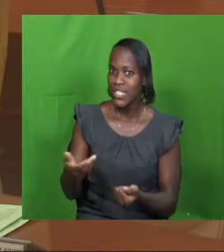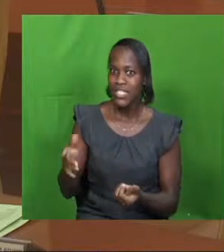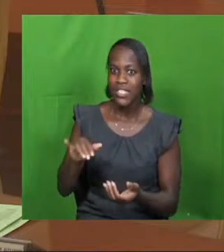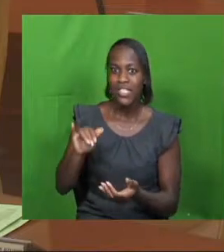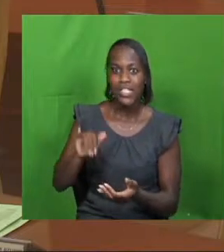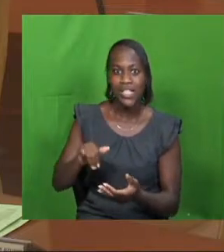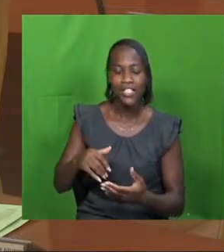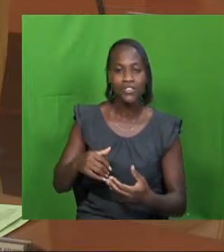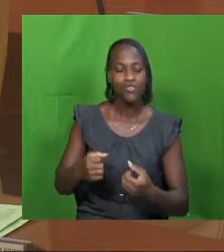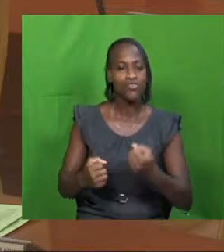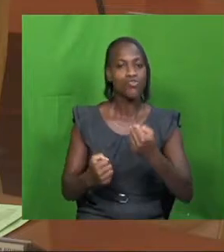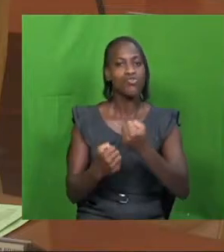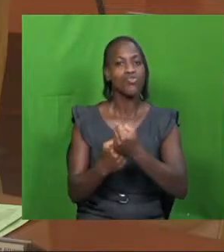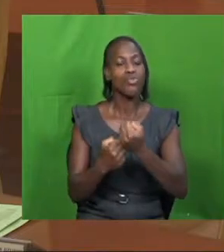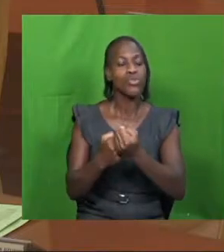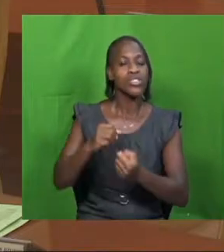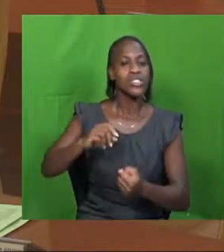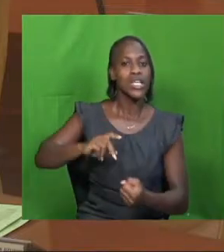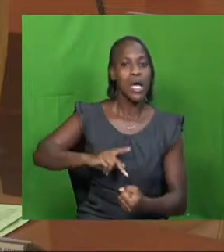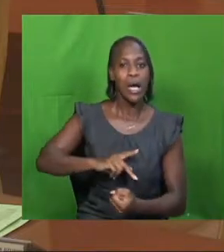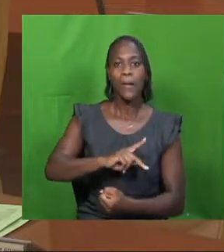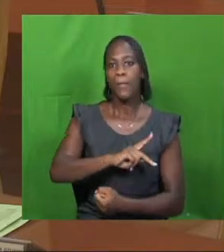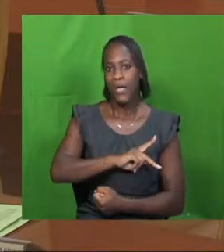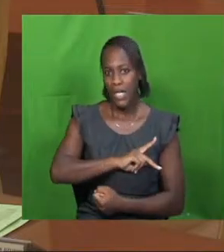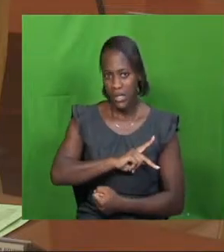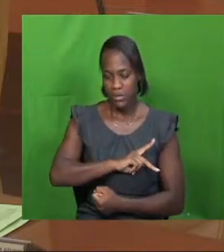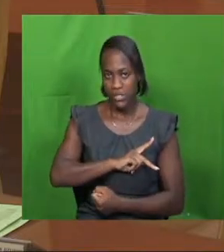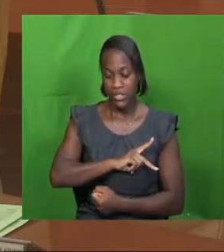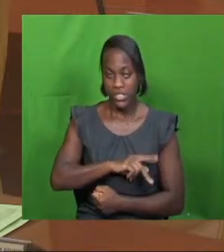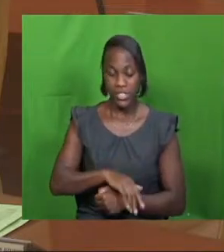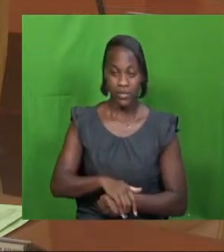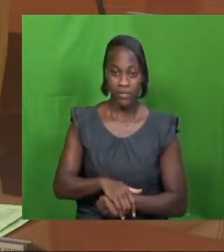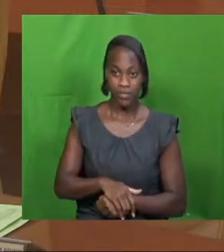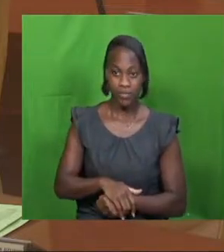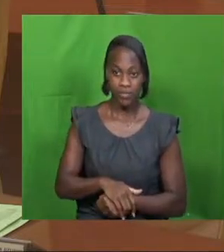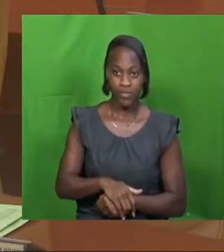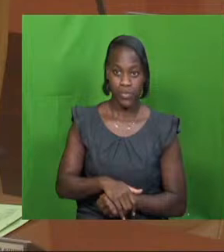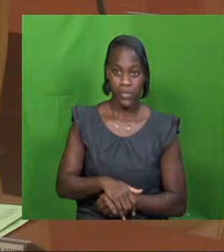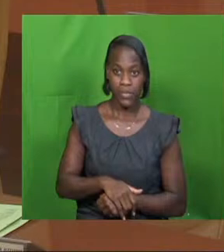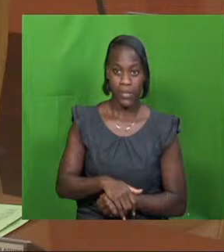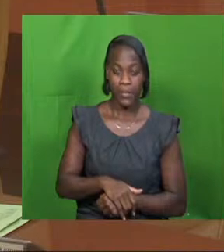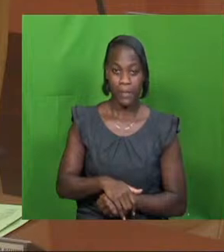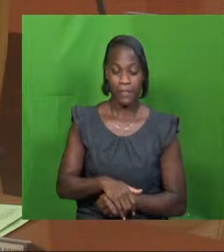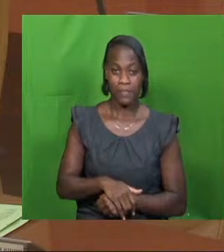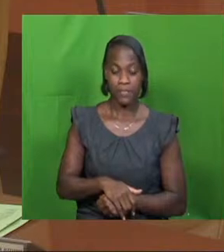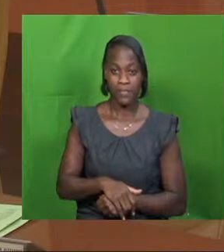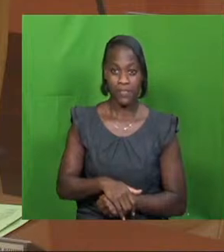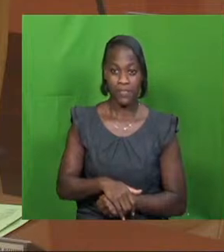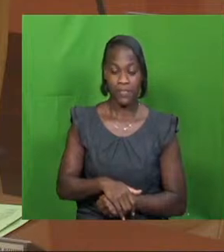to the welfare of Parliament as an arm of government. But